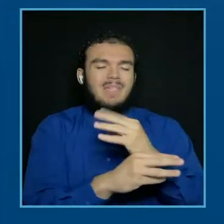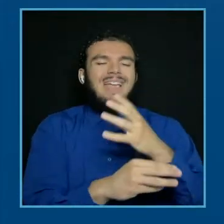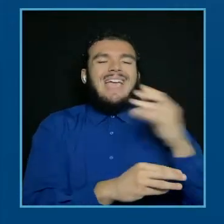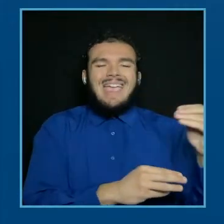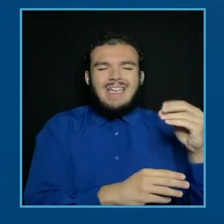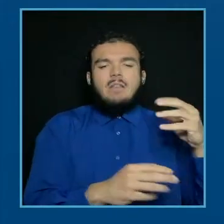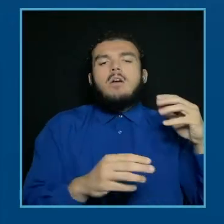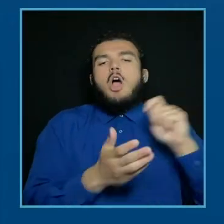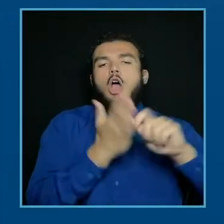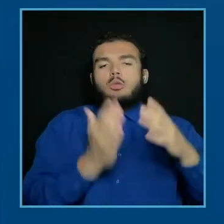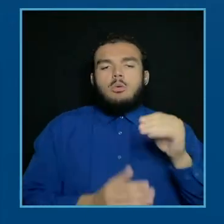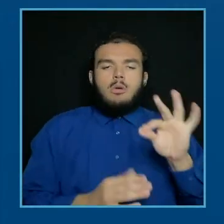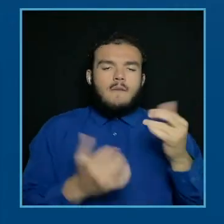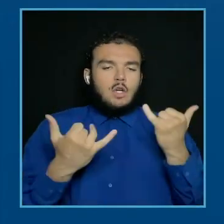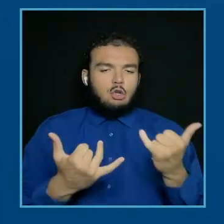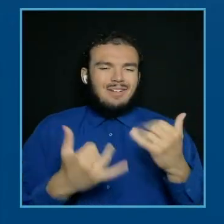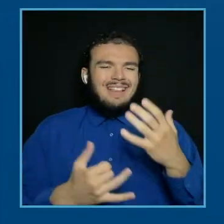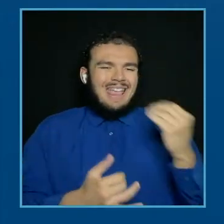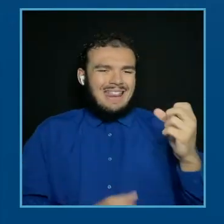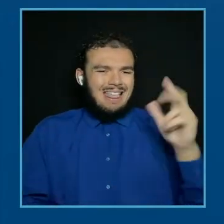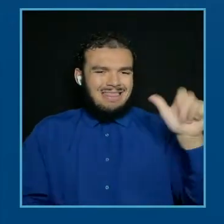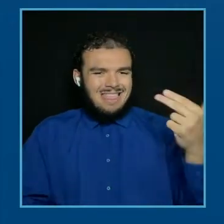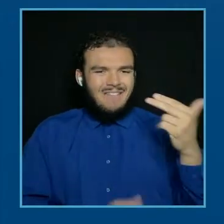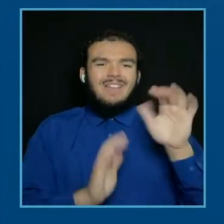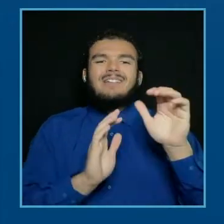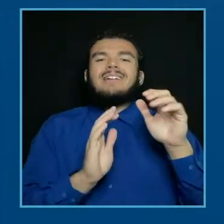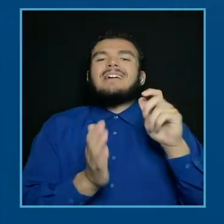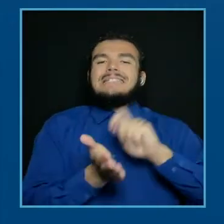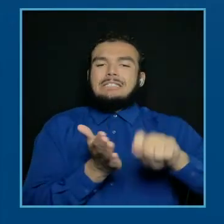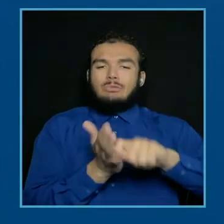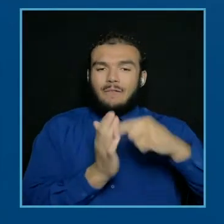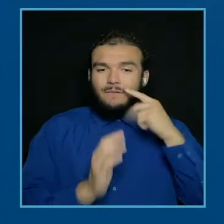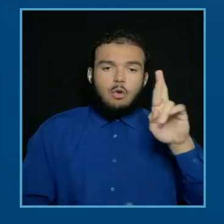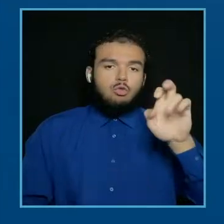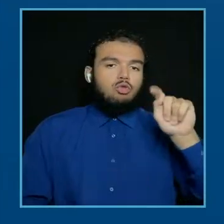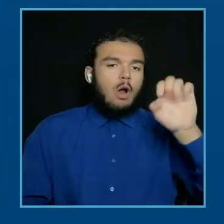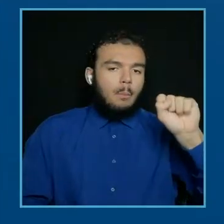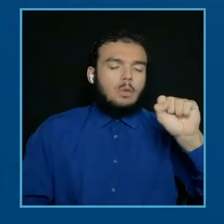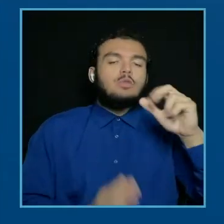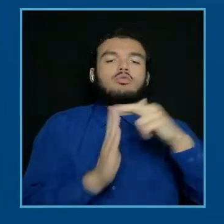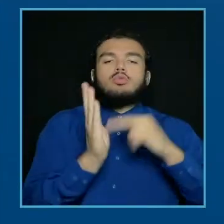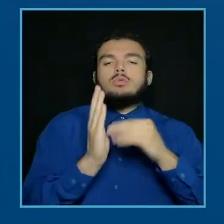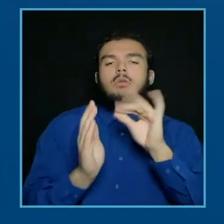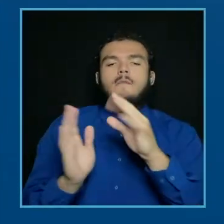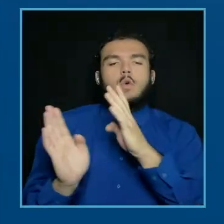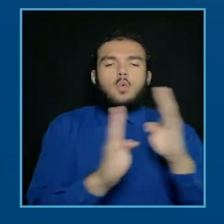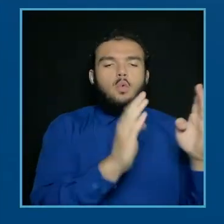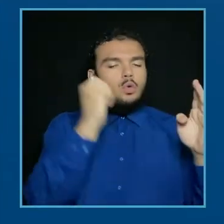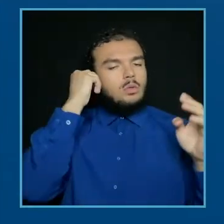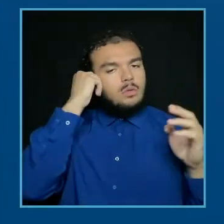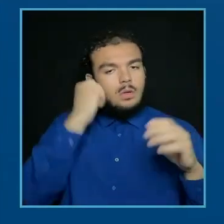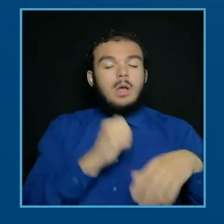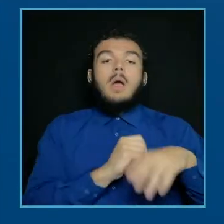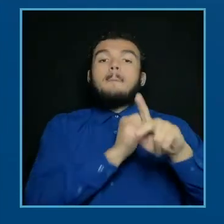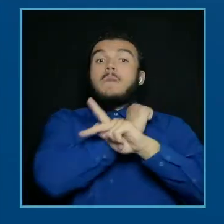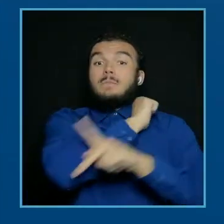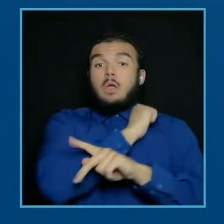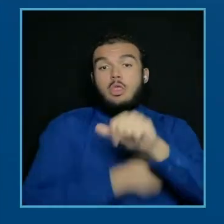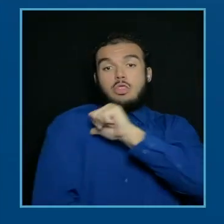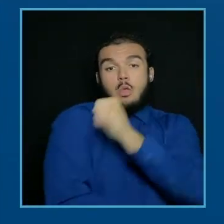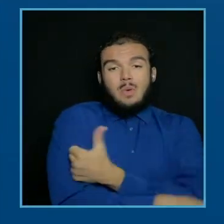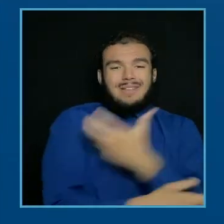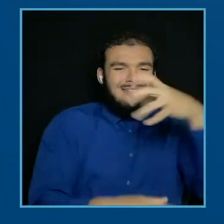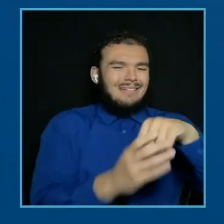of the current and 11th editions of Robert's Rules of Order newly revised, the parliamentary authority named in the